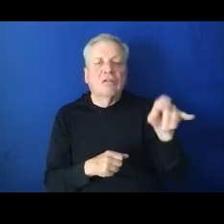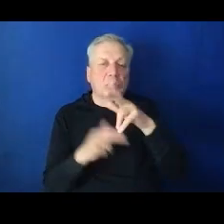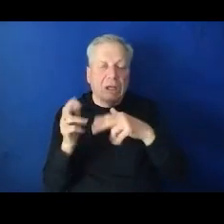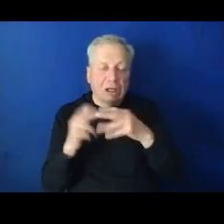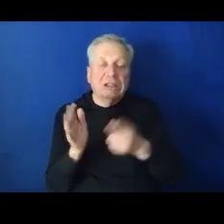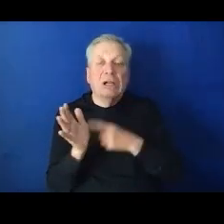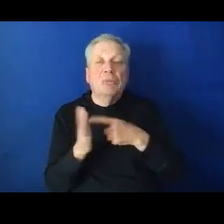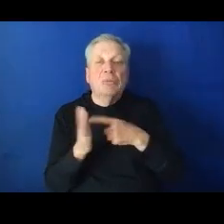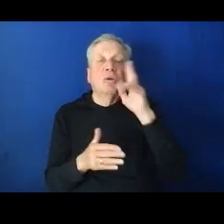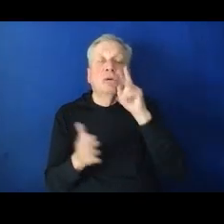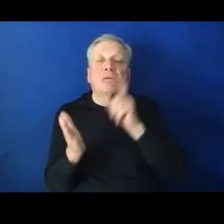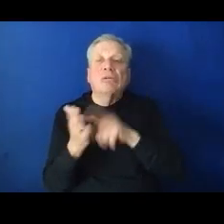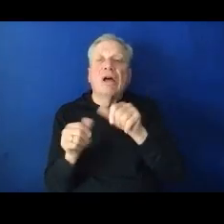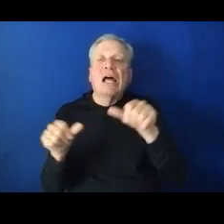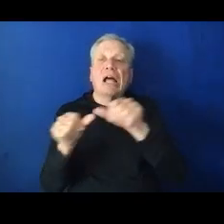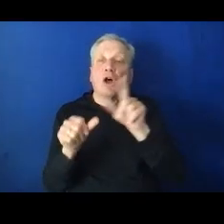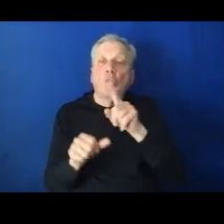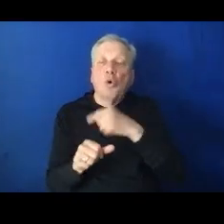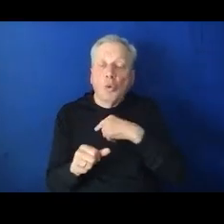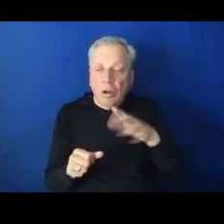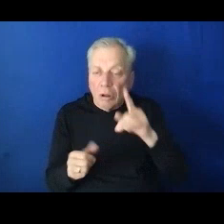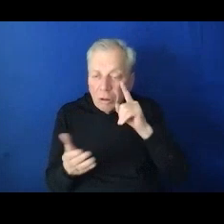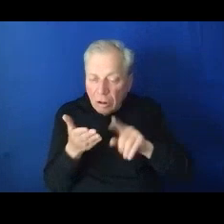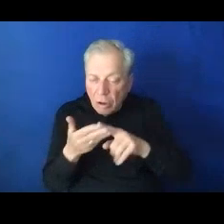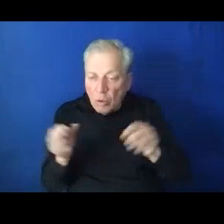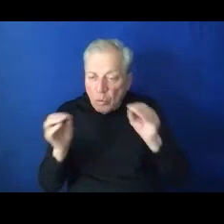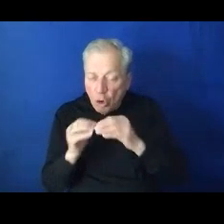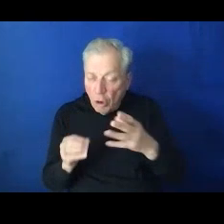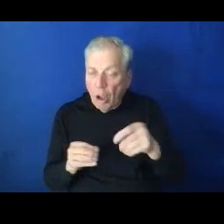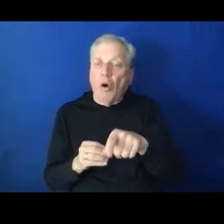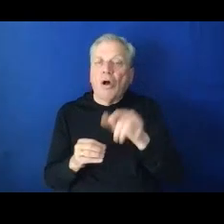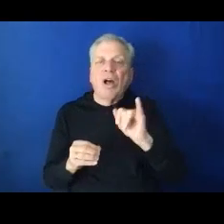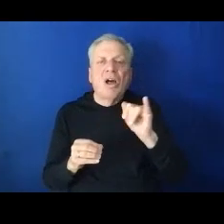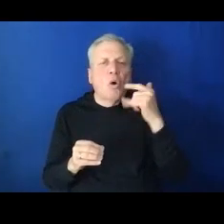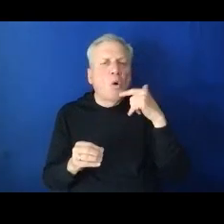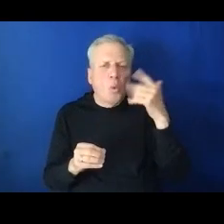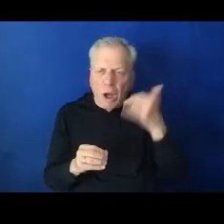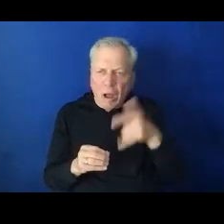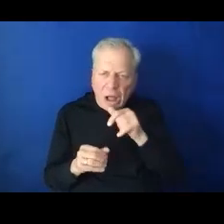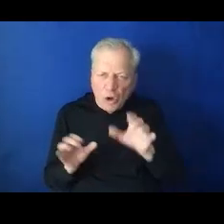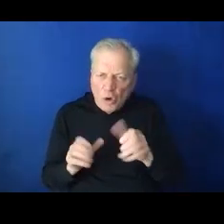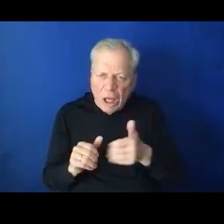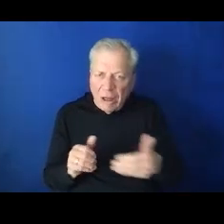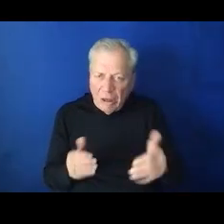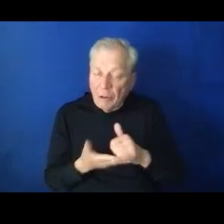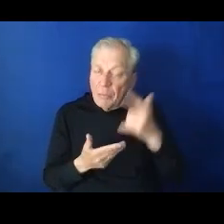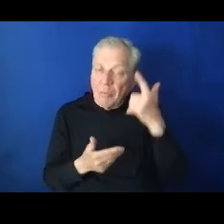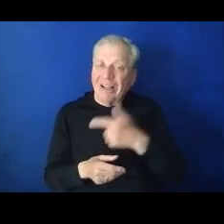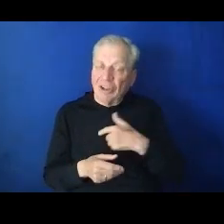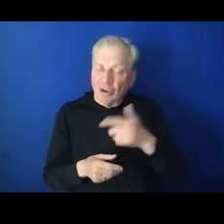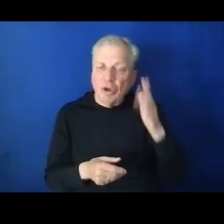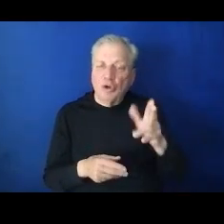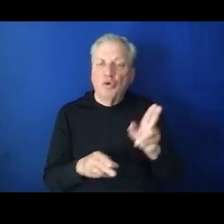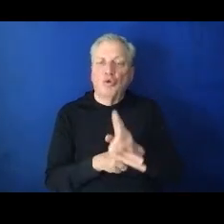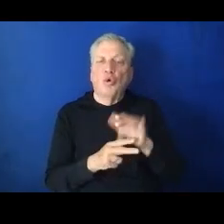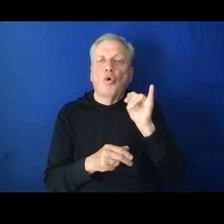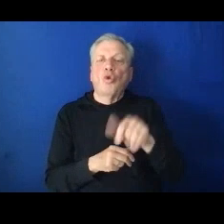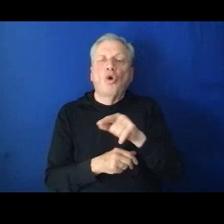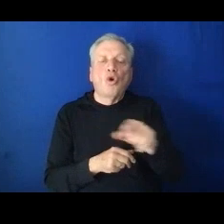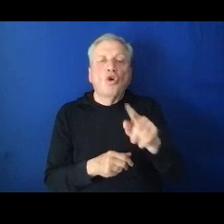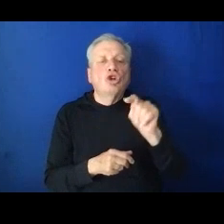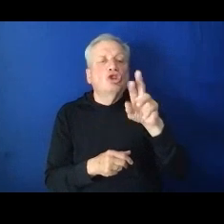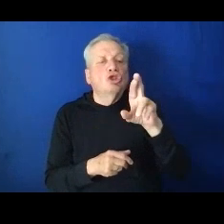area where we went like a little deeper, or you're like, I don't see a building right here. Like, why do they do anything? That's because we're going to use those treated